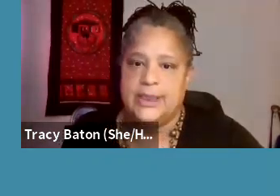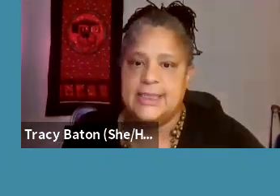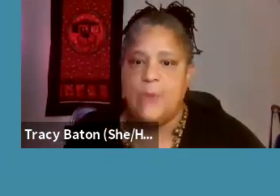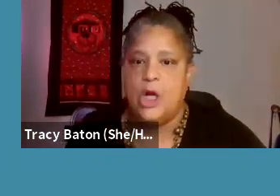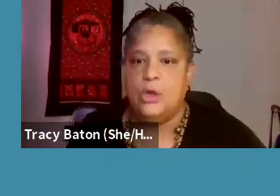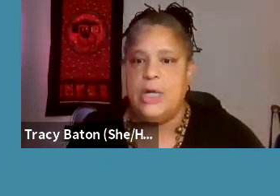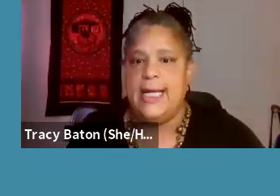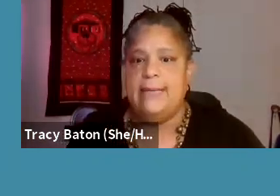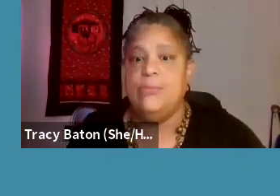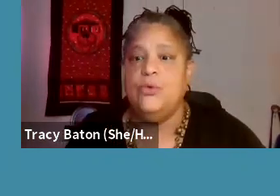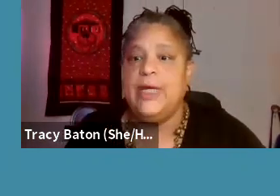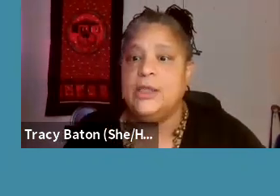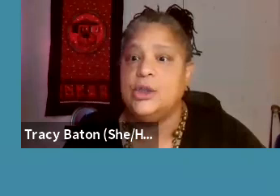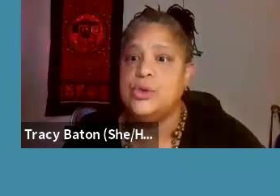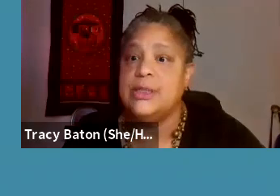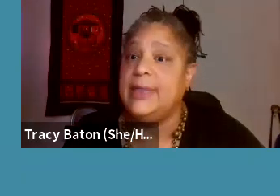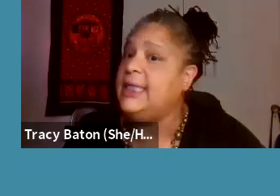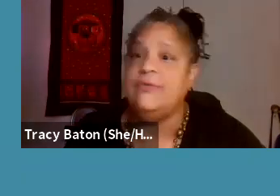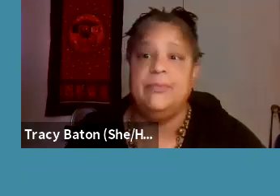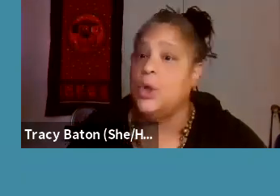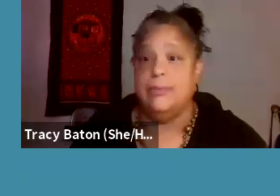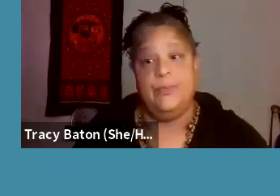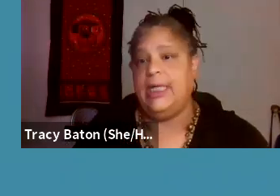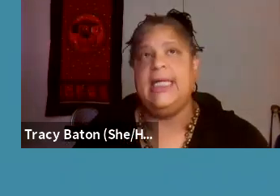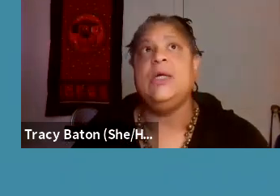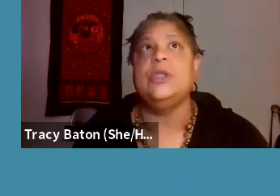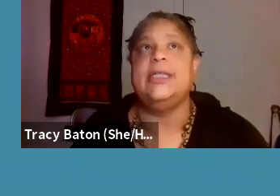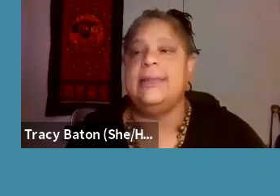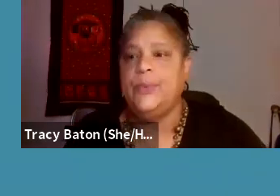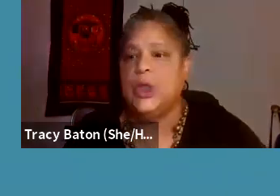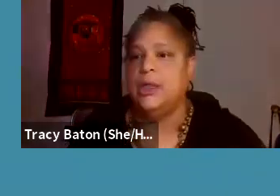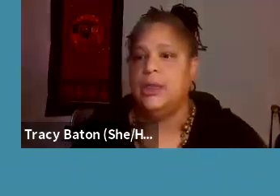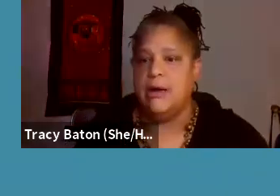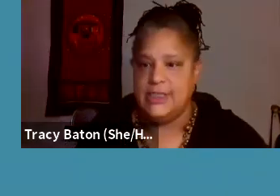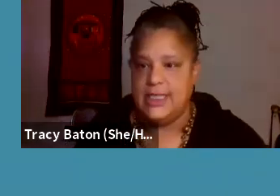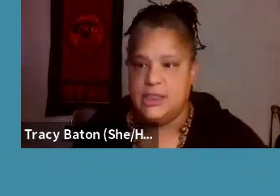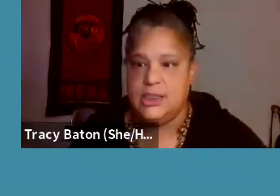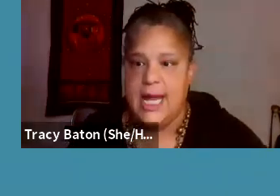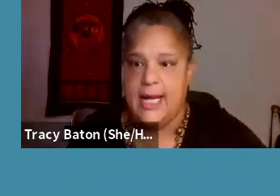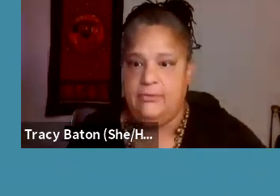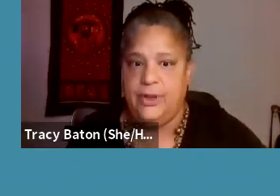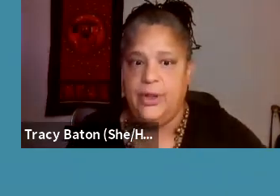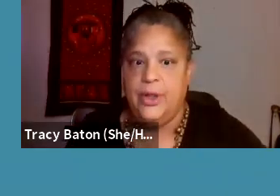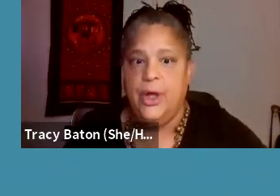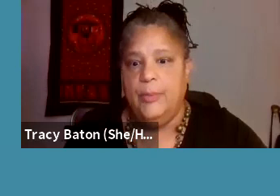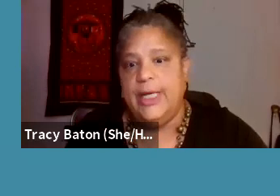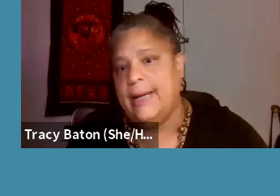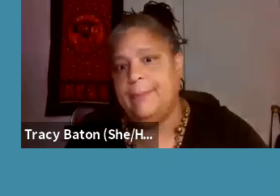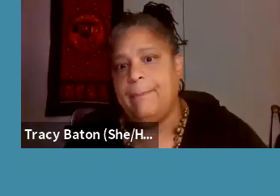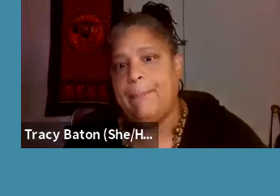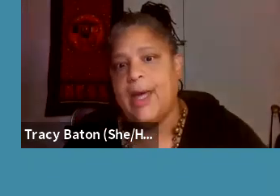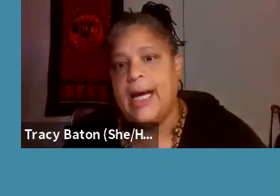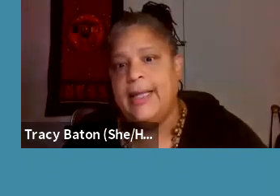start with this model and move into some even more equally important conversations to have.